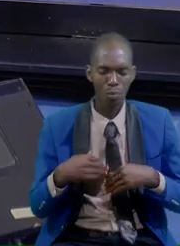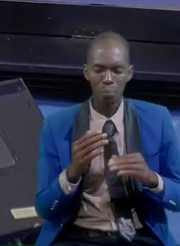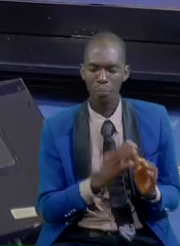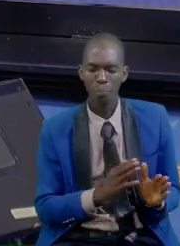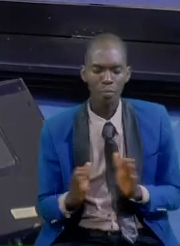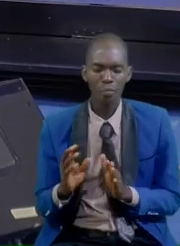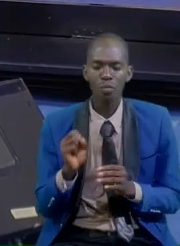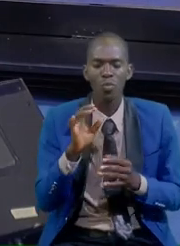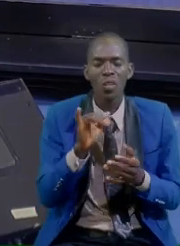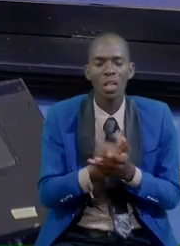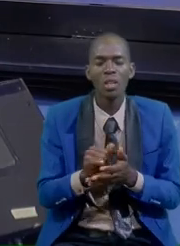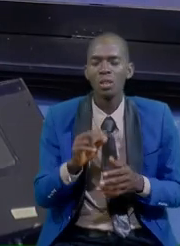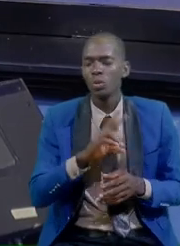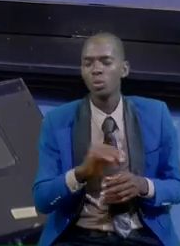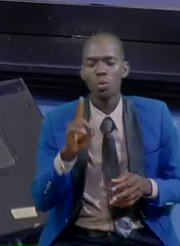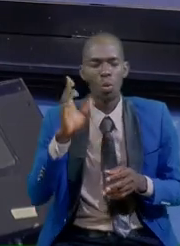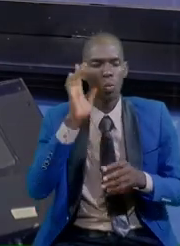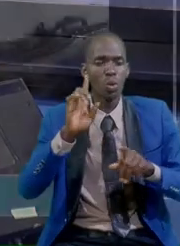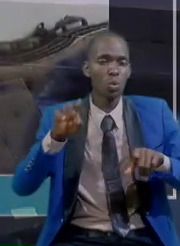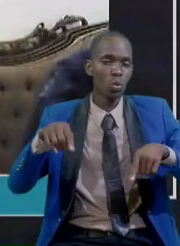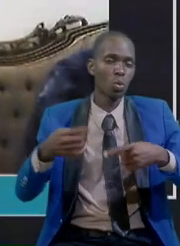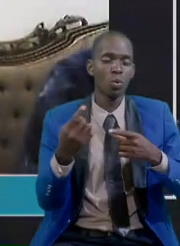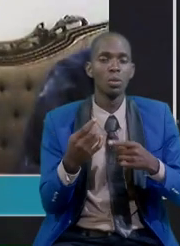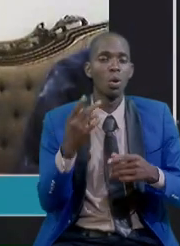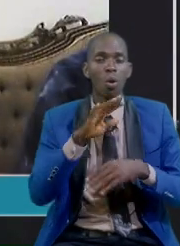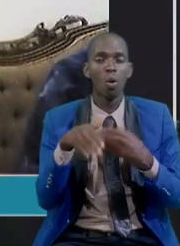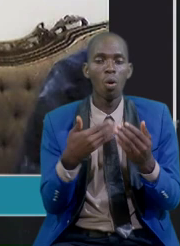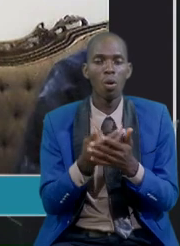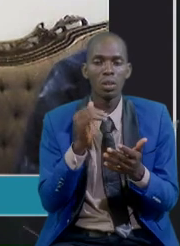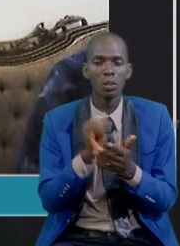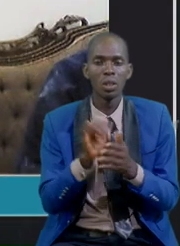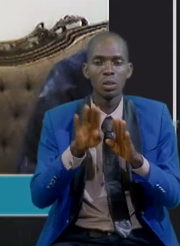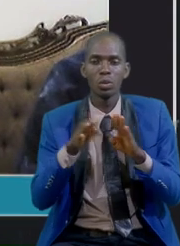out. All the doors were open. And it says,